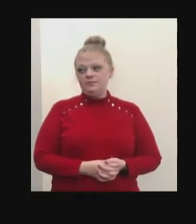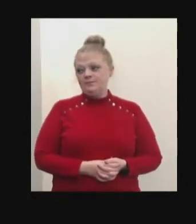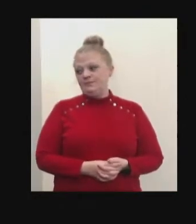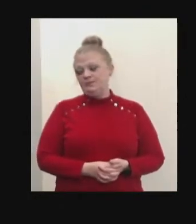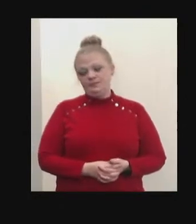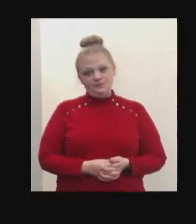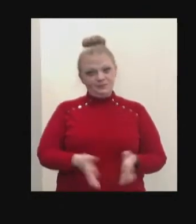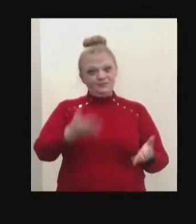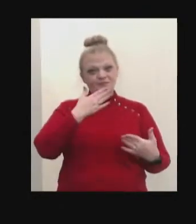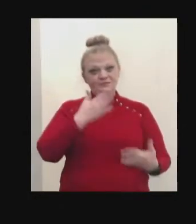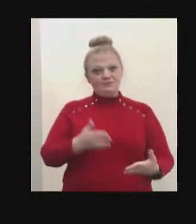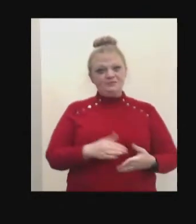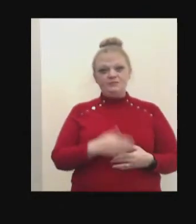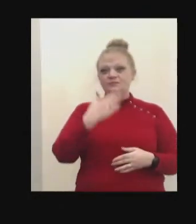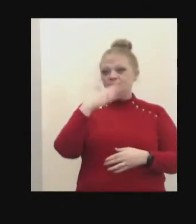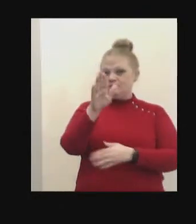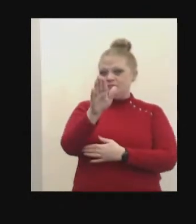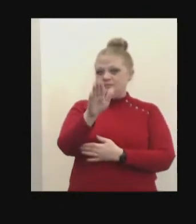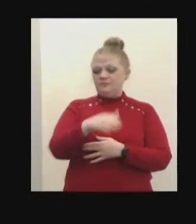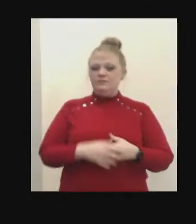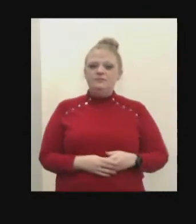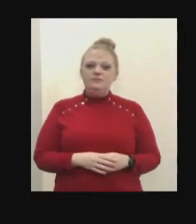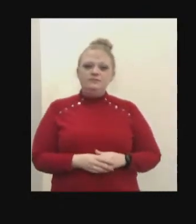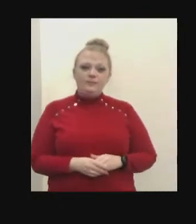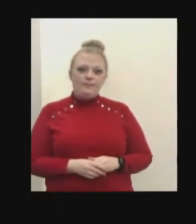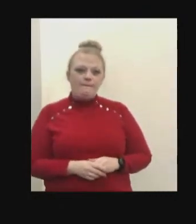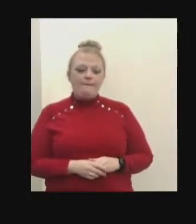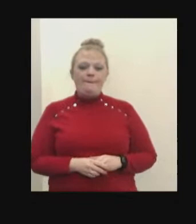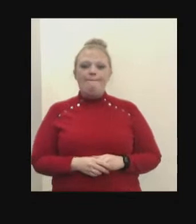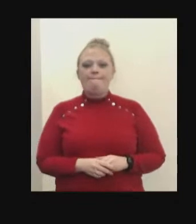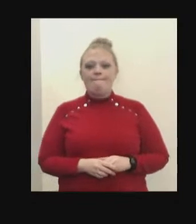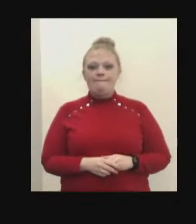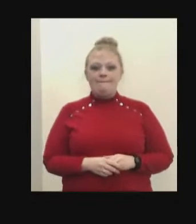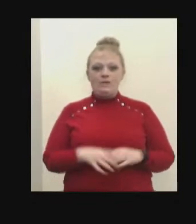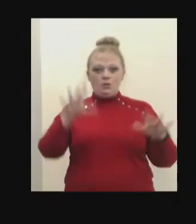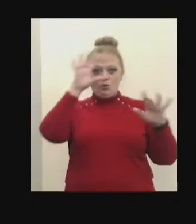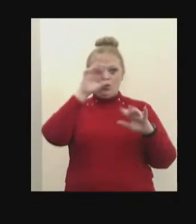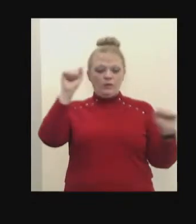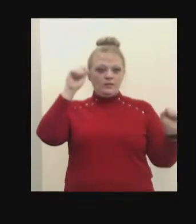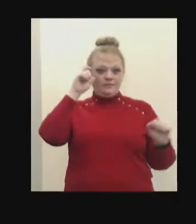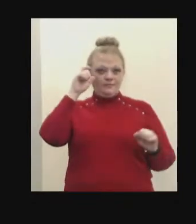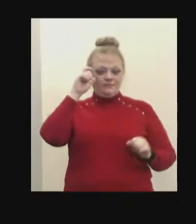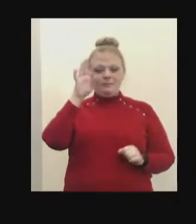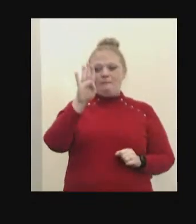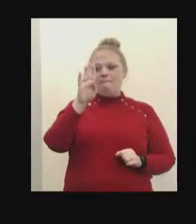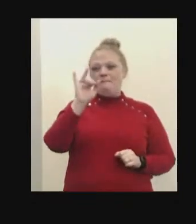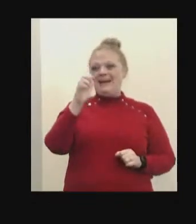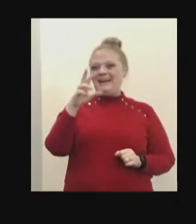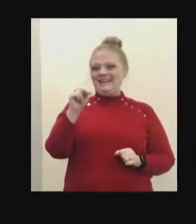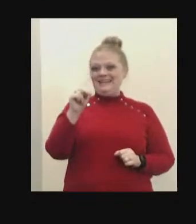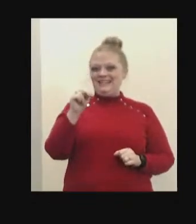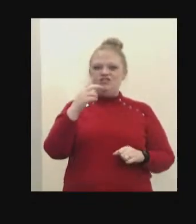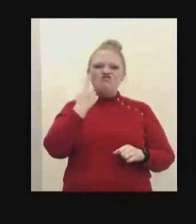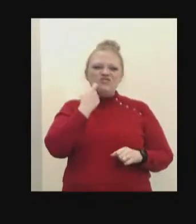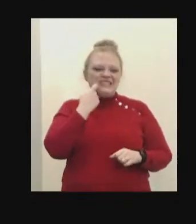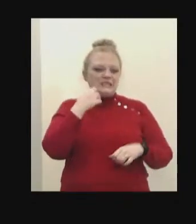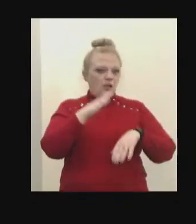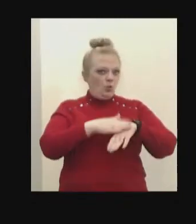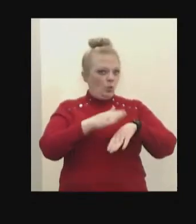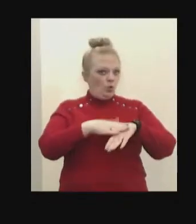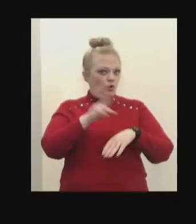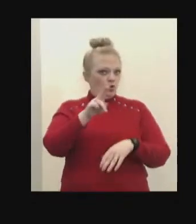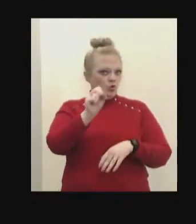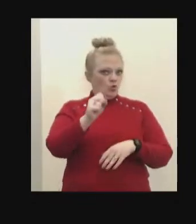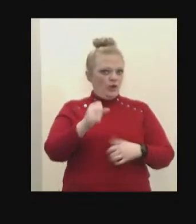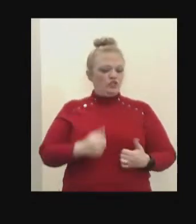Thank you, and good afternoon. So as President Biden recently warned U.S. residents that this